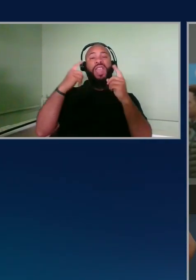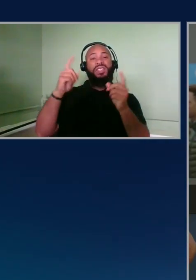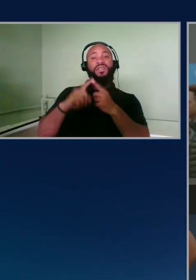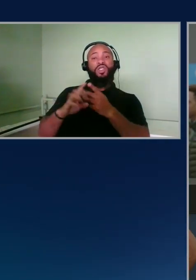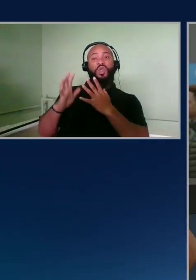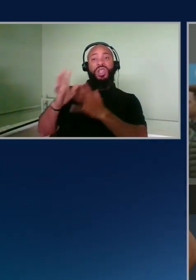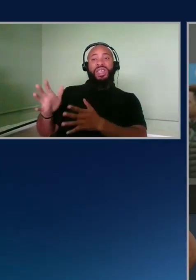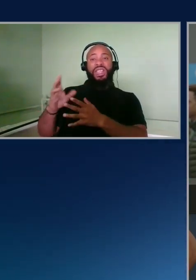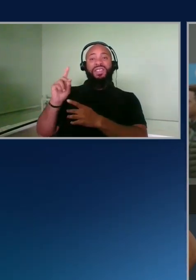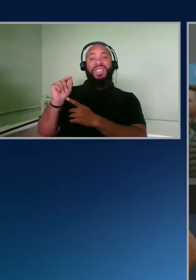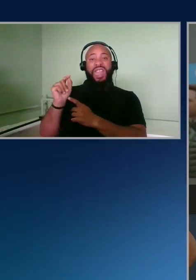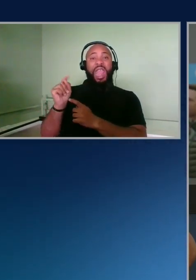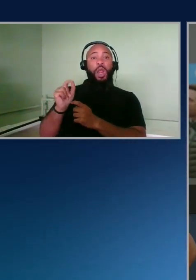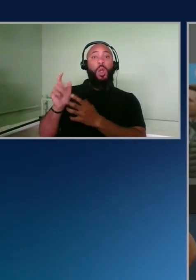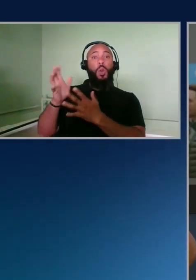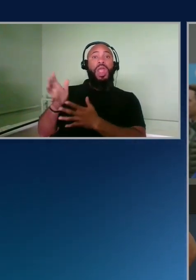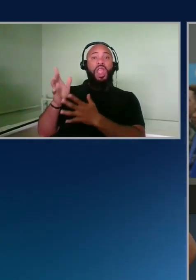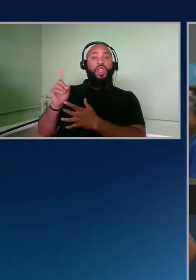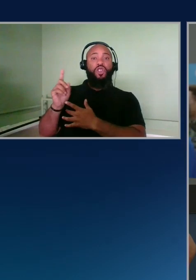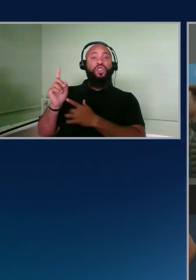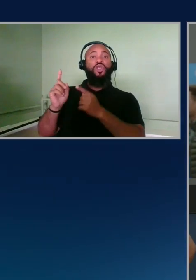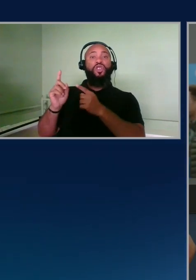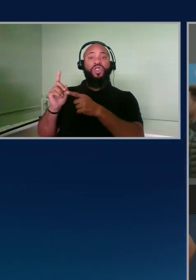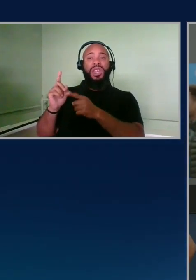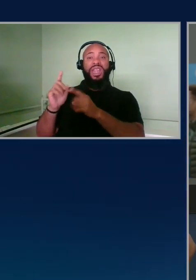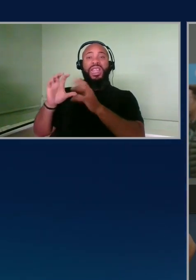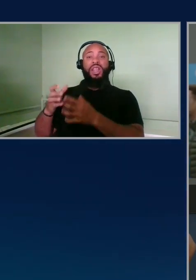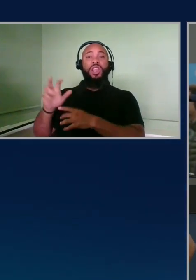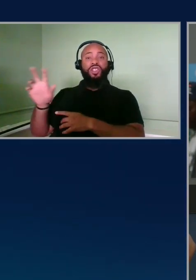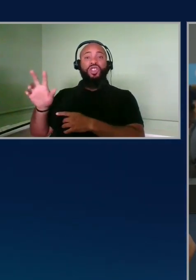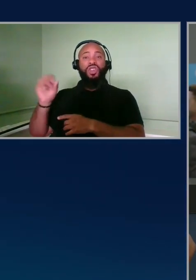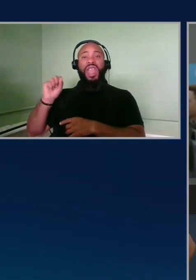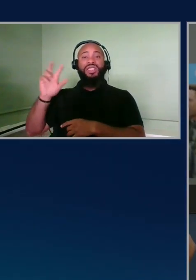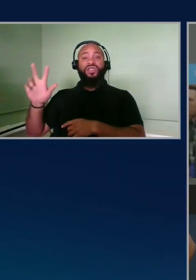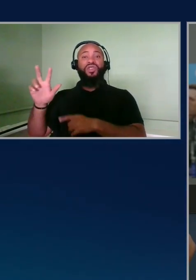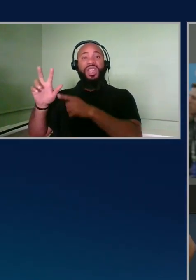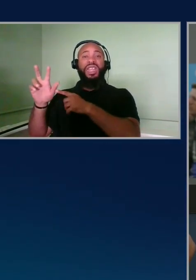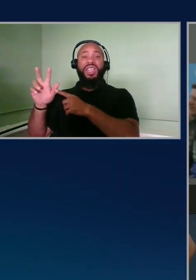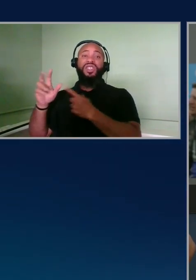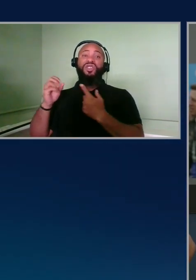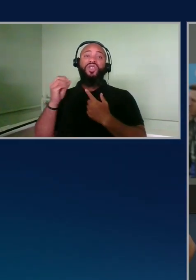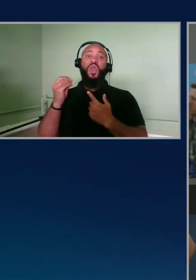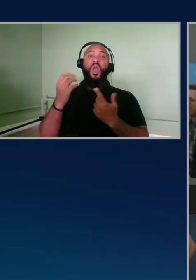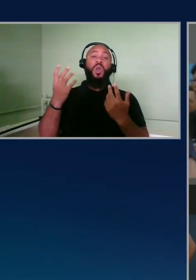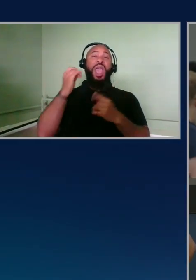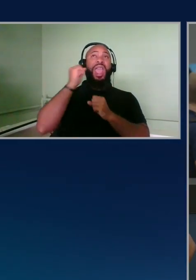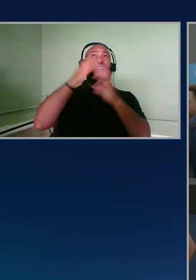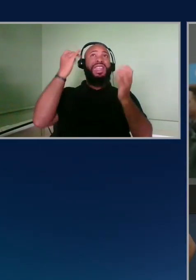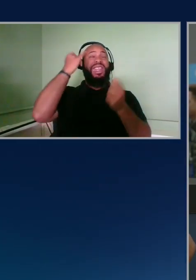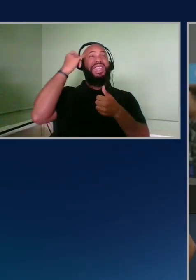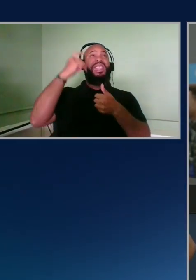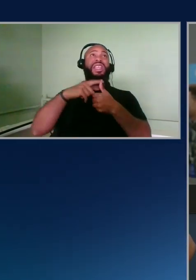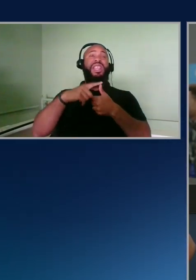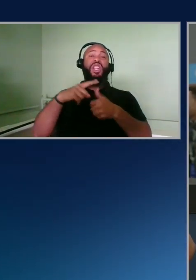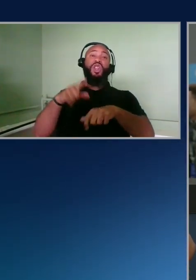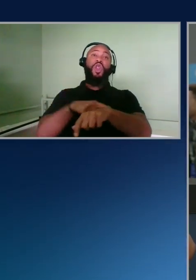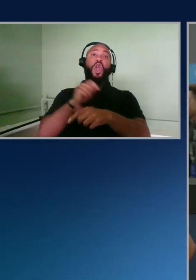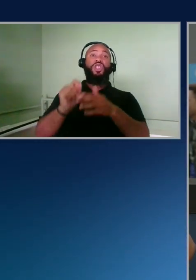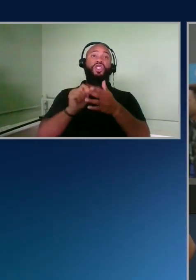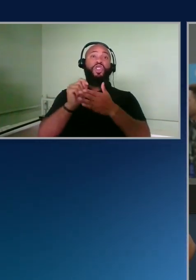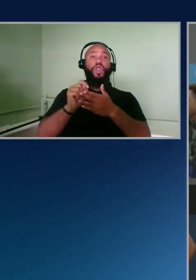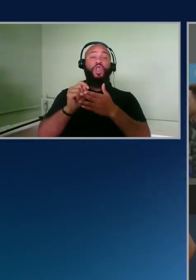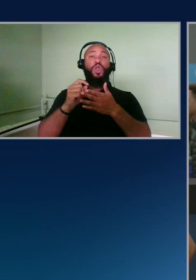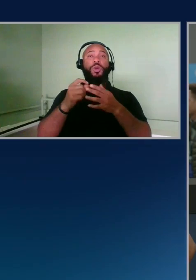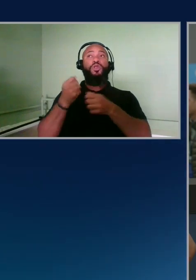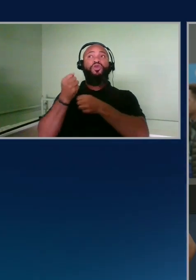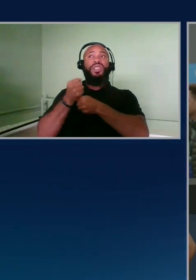needs. So, auditing is one. Long-term retention, so if you want to go back in time to look at things and